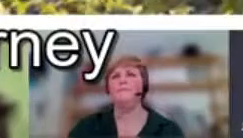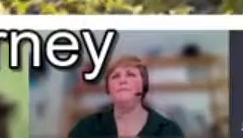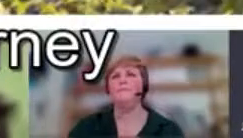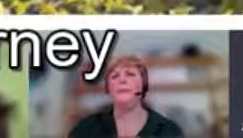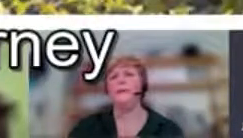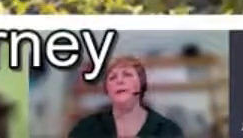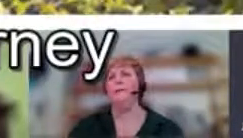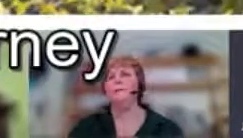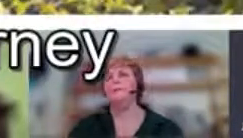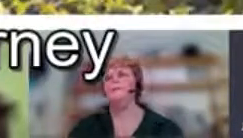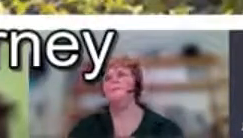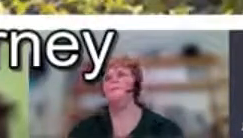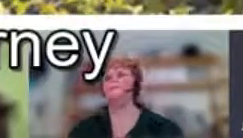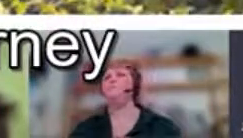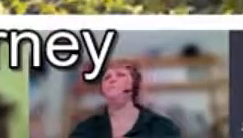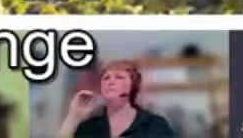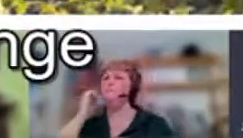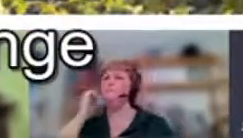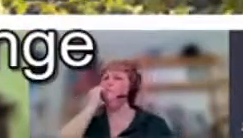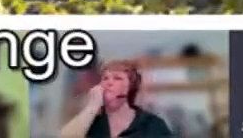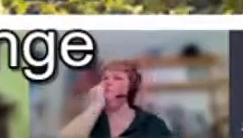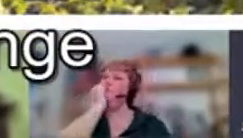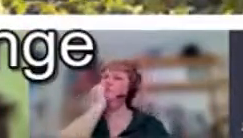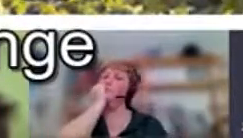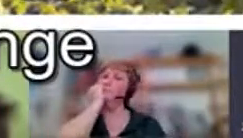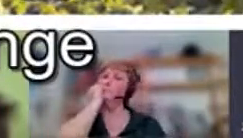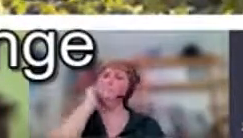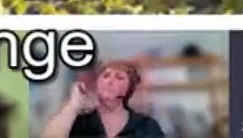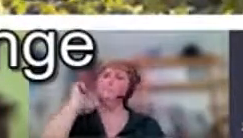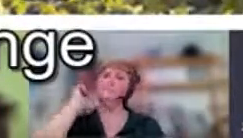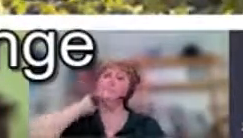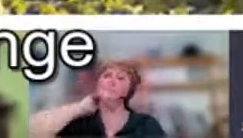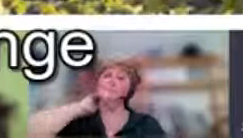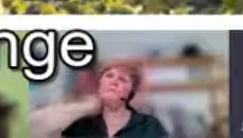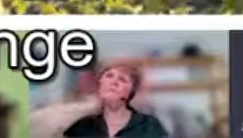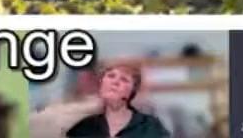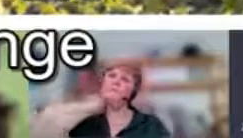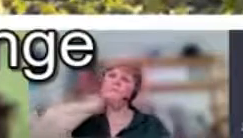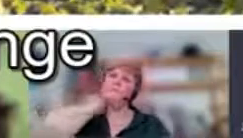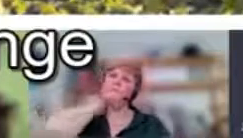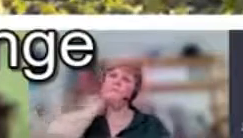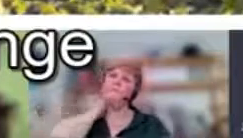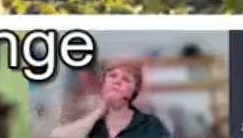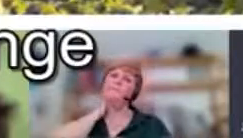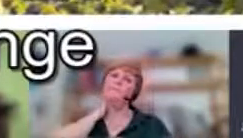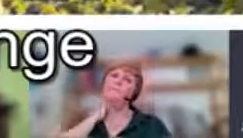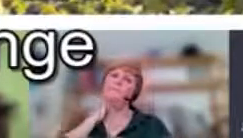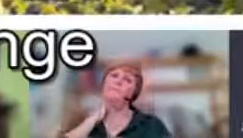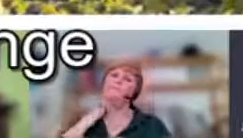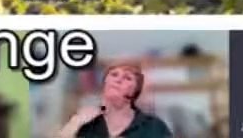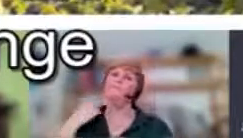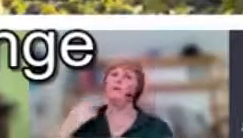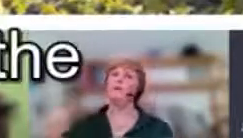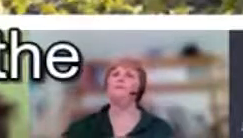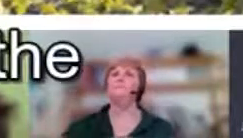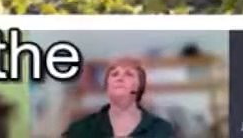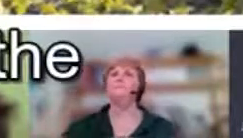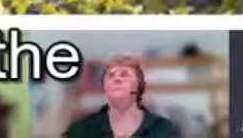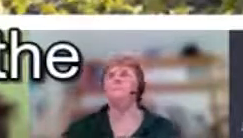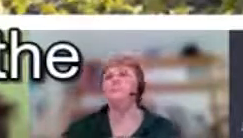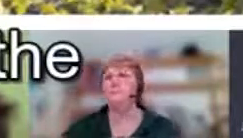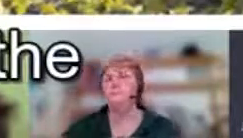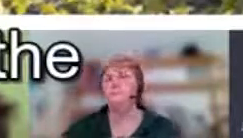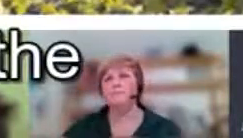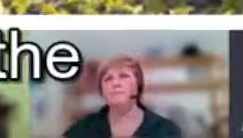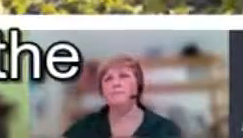There are likely to be impacts on journey times for some of the bus and coach services if traffic speeds of the roads they use change once the new